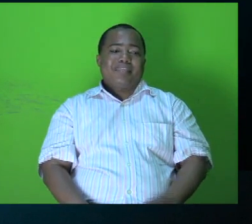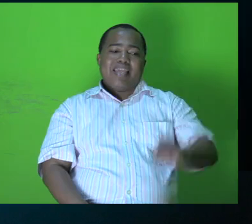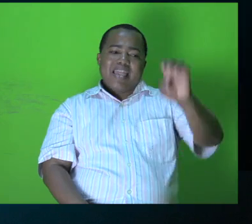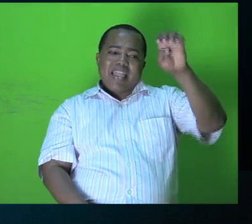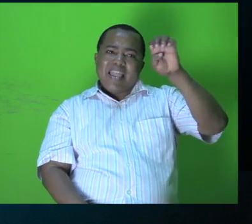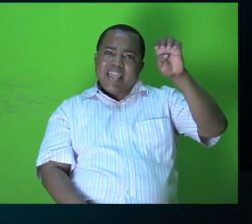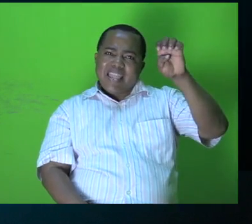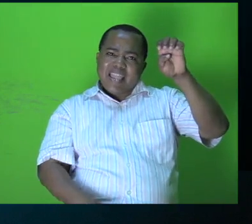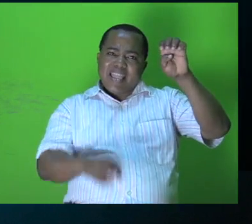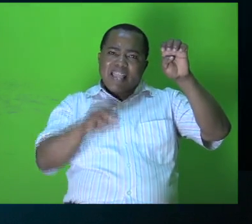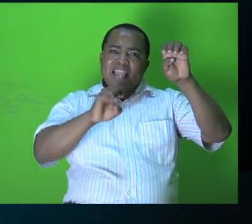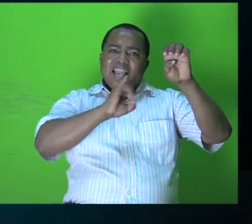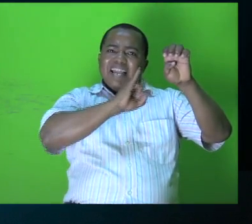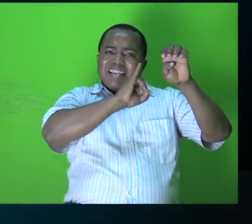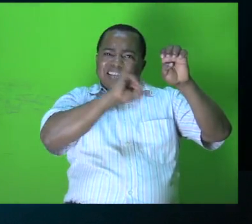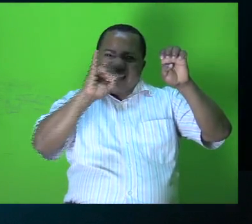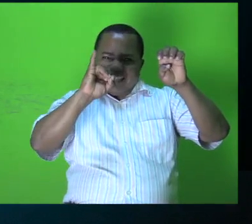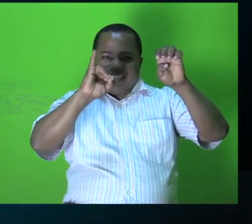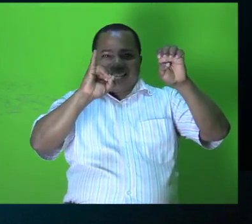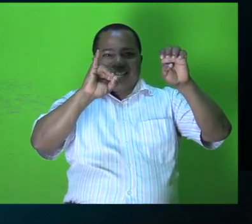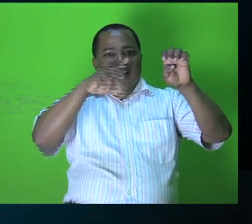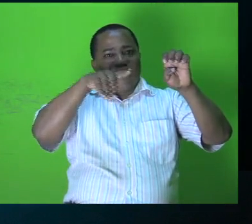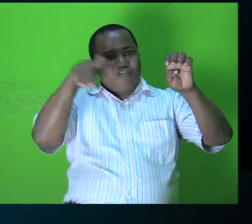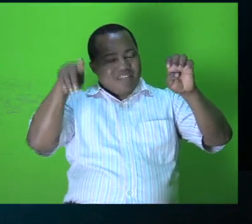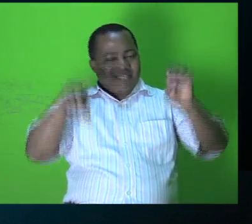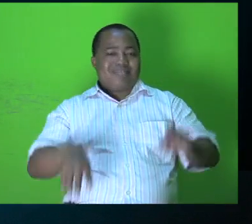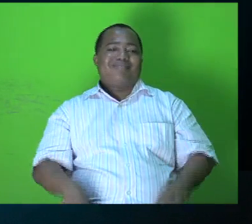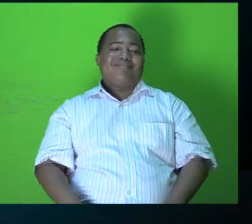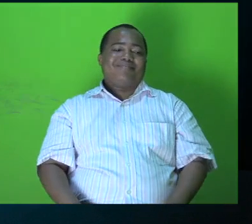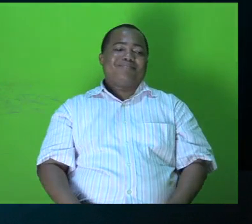E. Interphase.